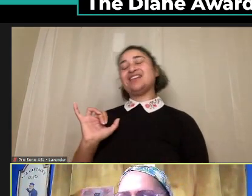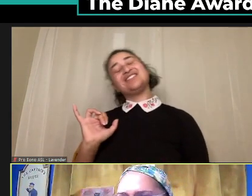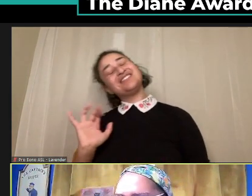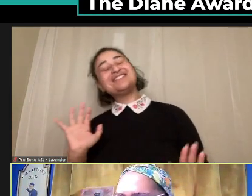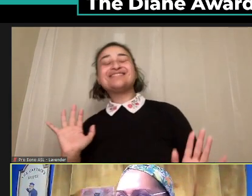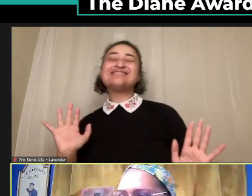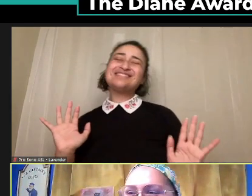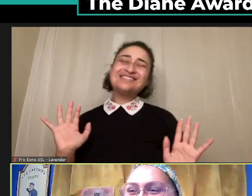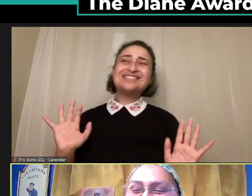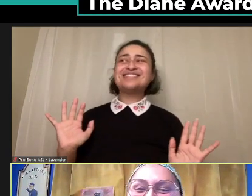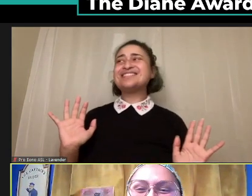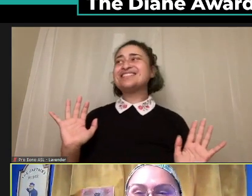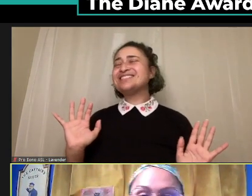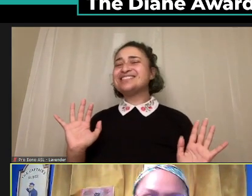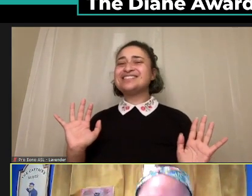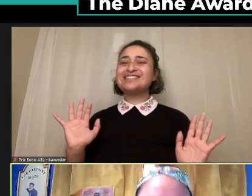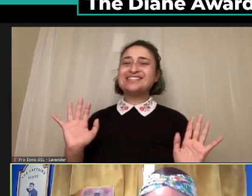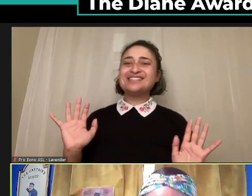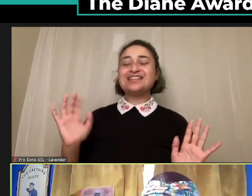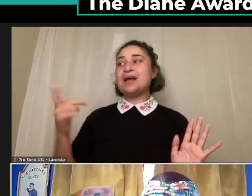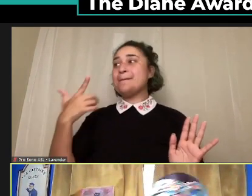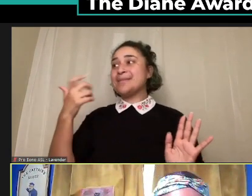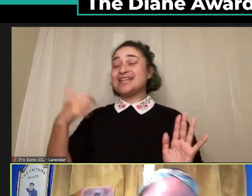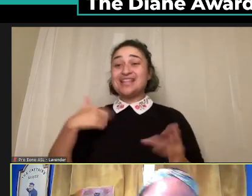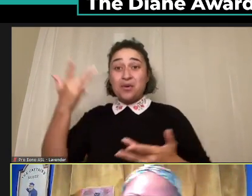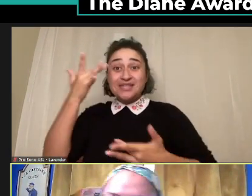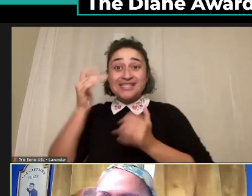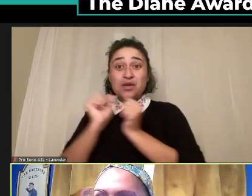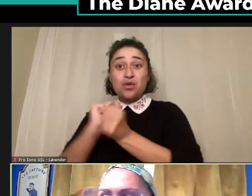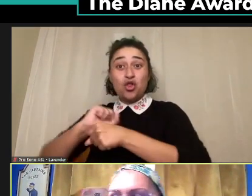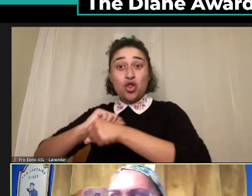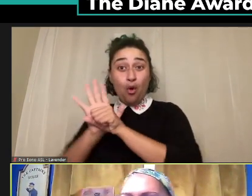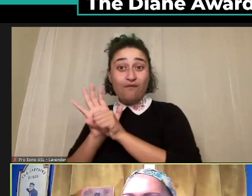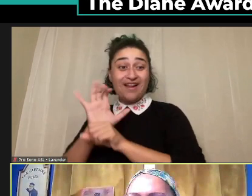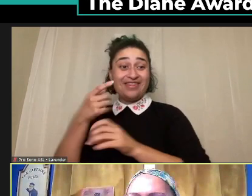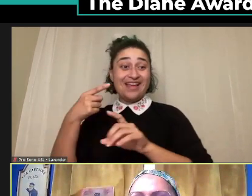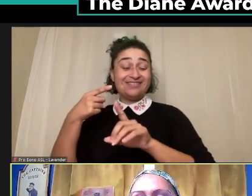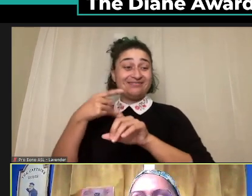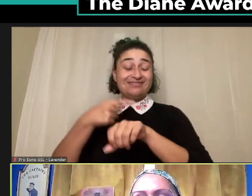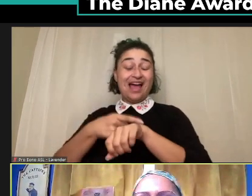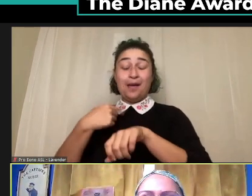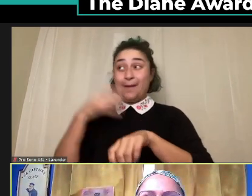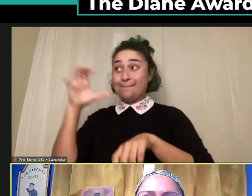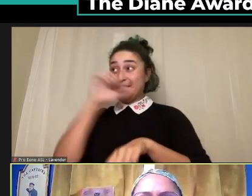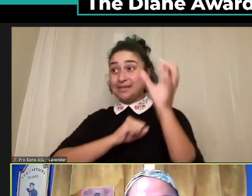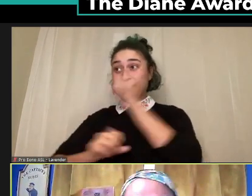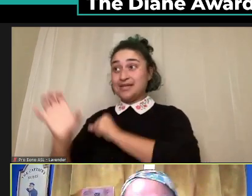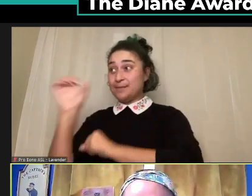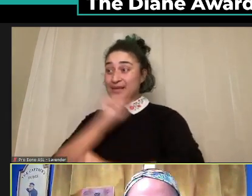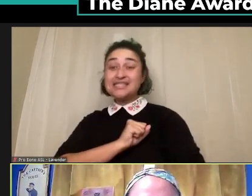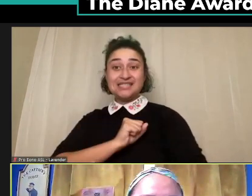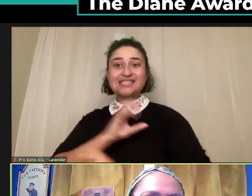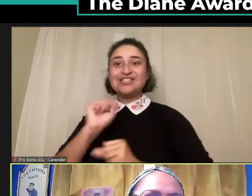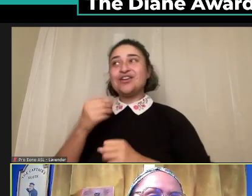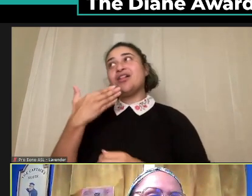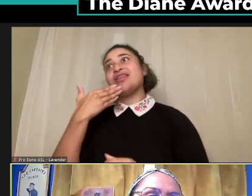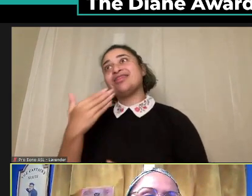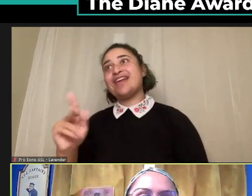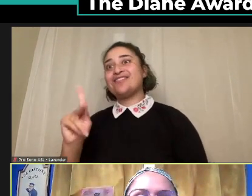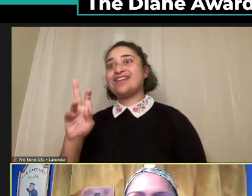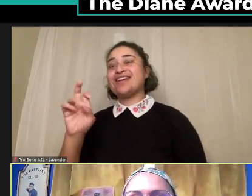like voicemail because I was sick with COVID at the time. And so thank you, Karen, for your